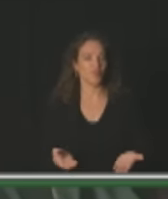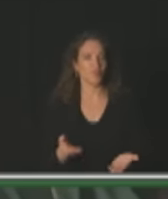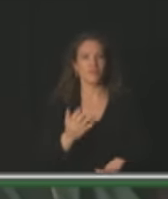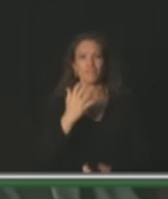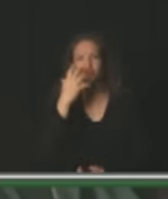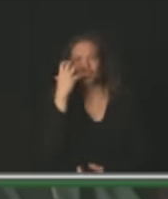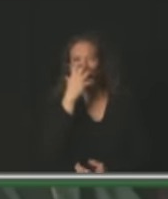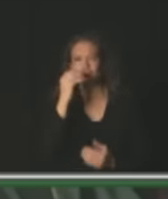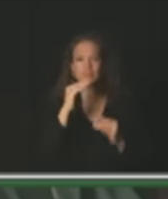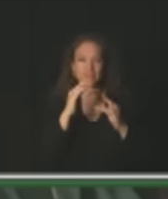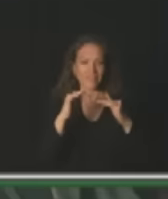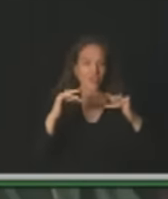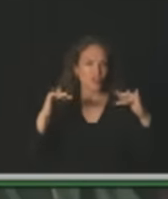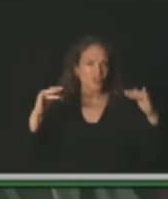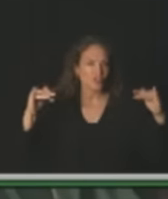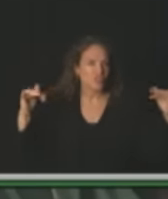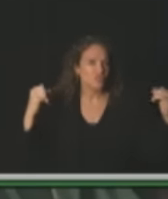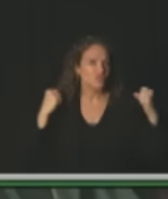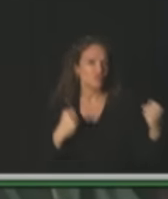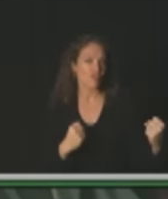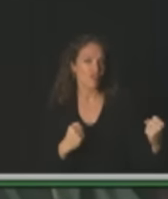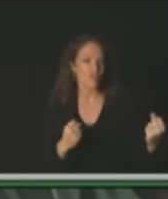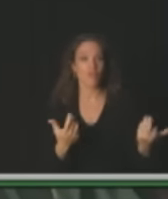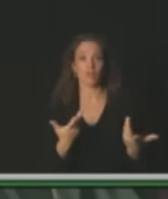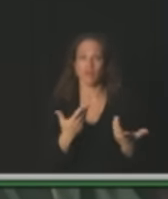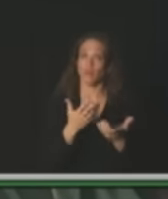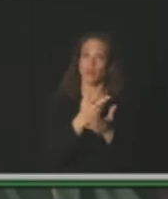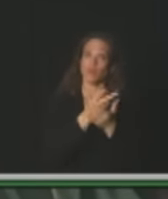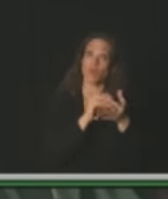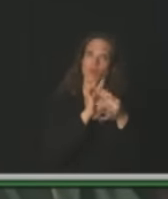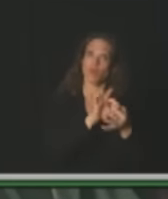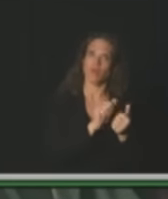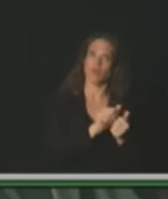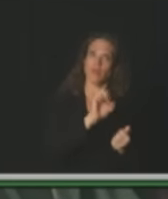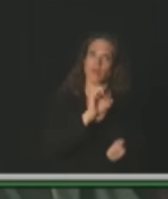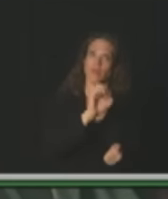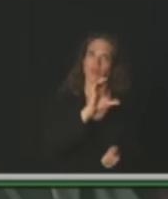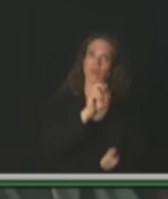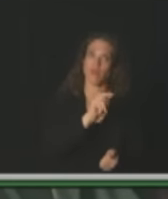diverse. It is diverse both in economics